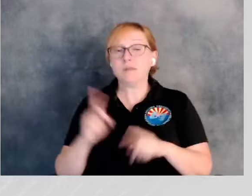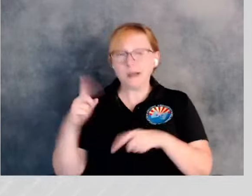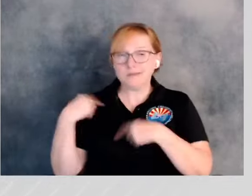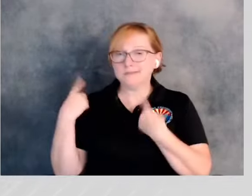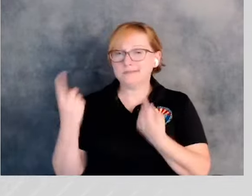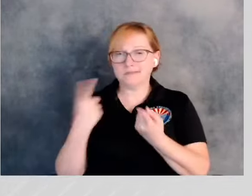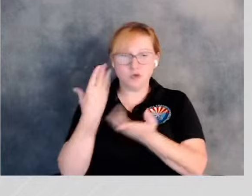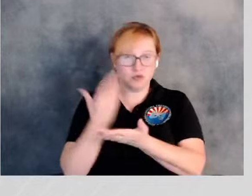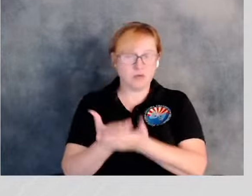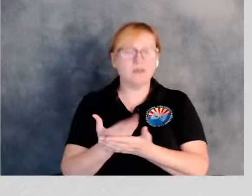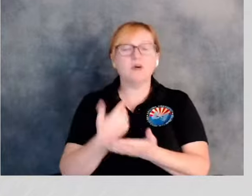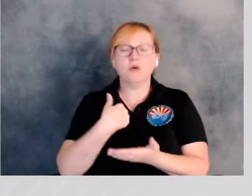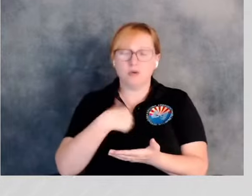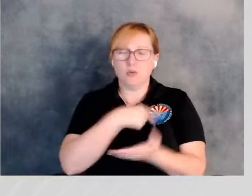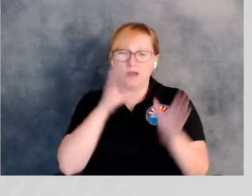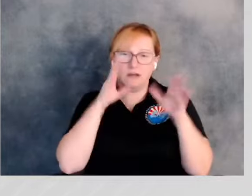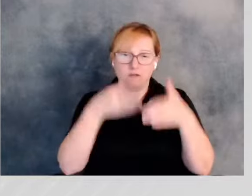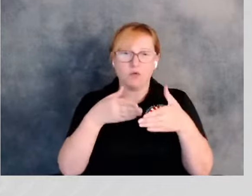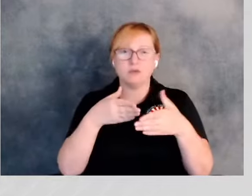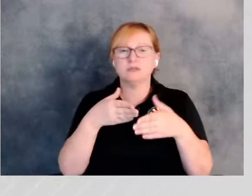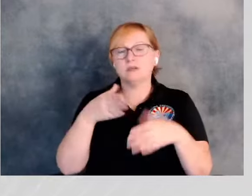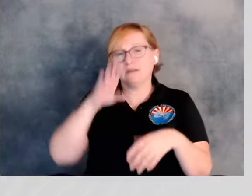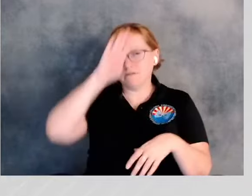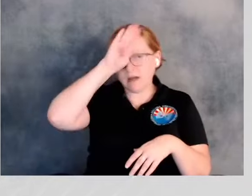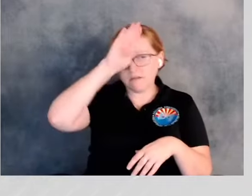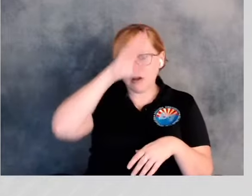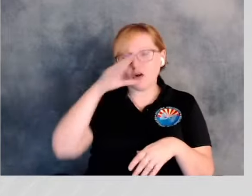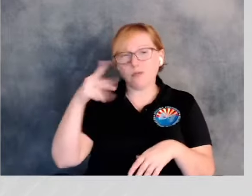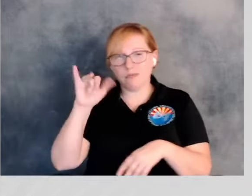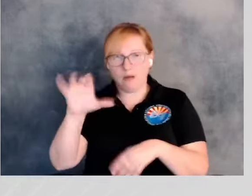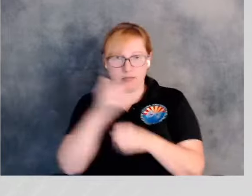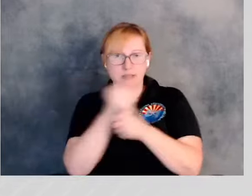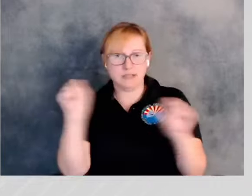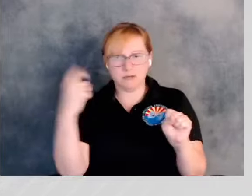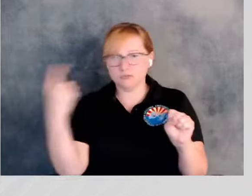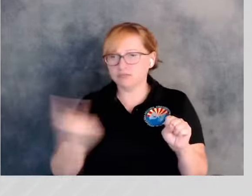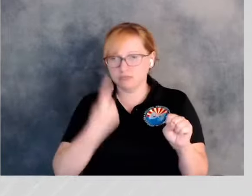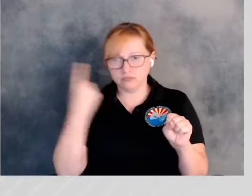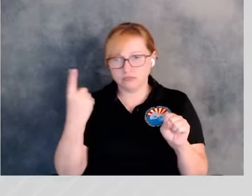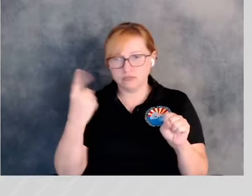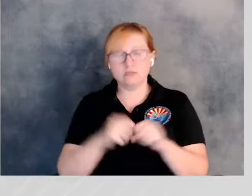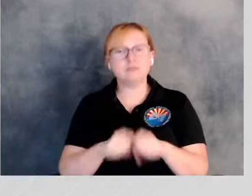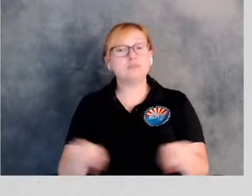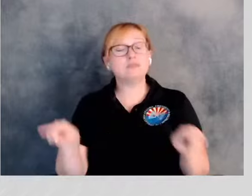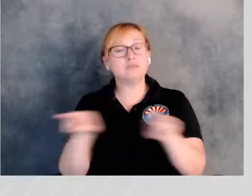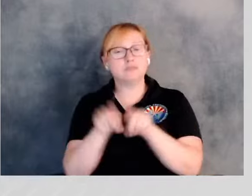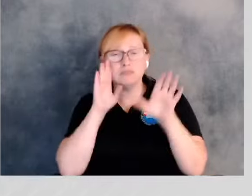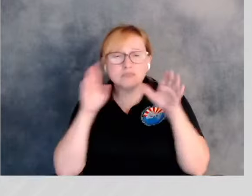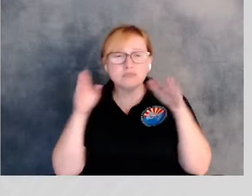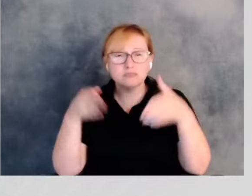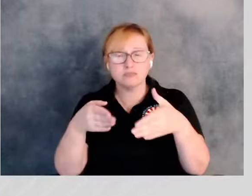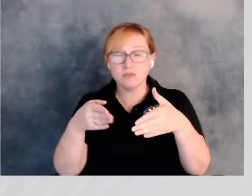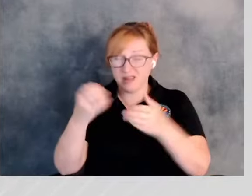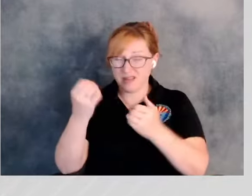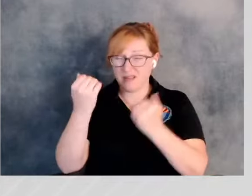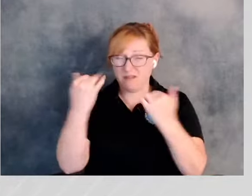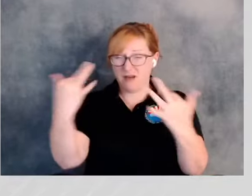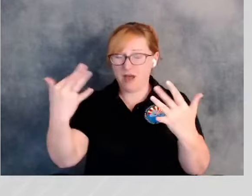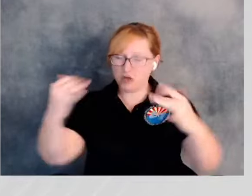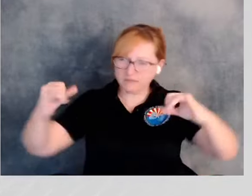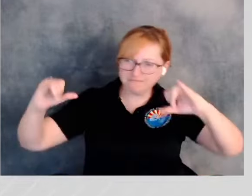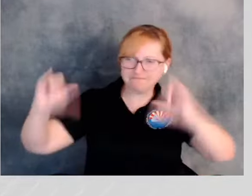one focus. But then also we focused heavily on keeping this fire where it was. Like we